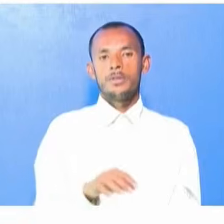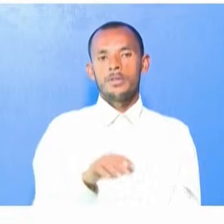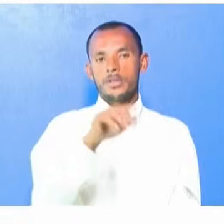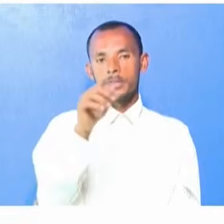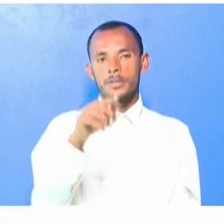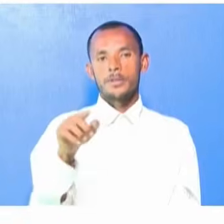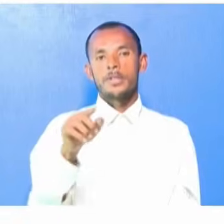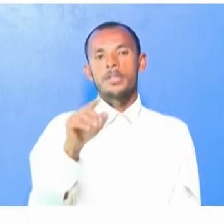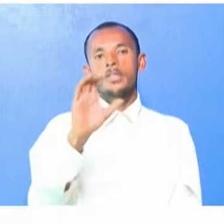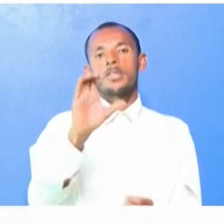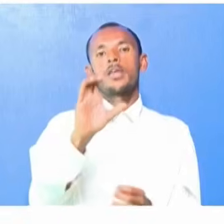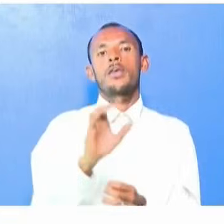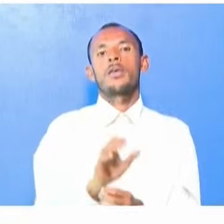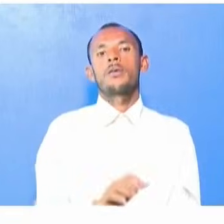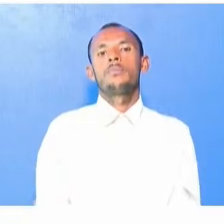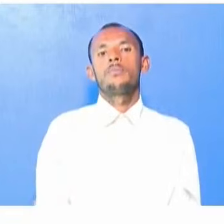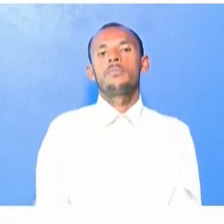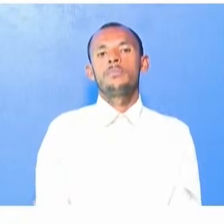C,